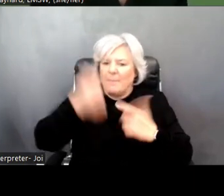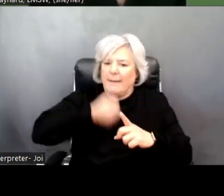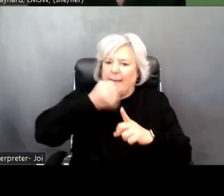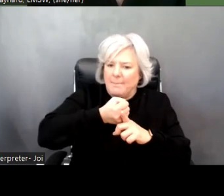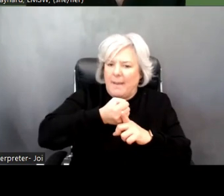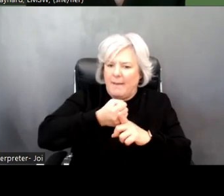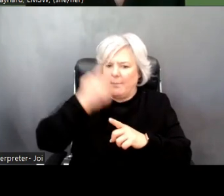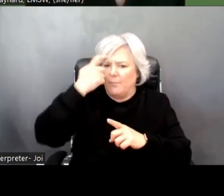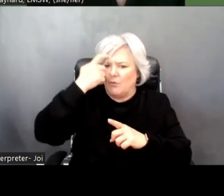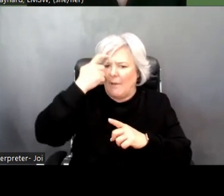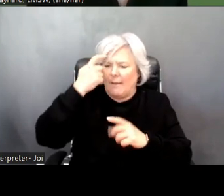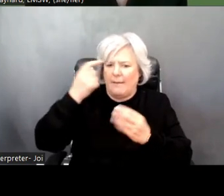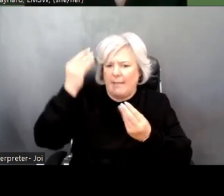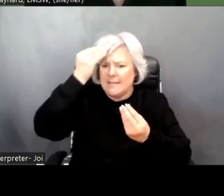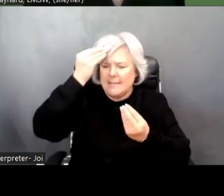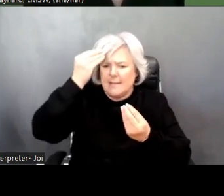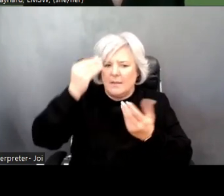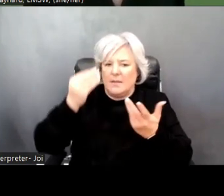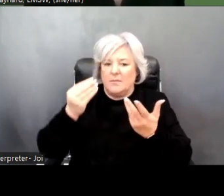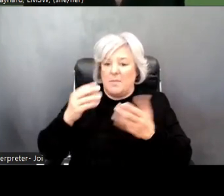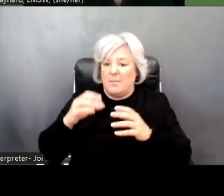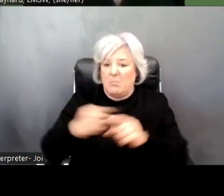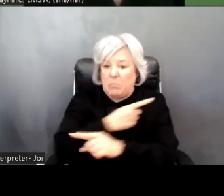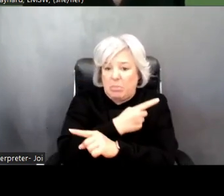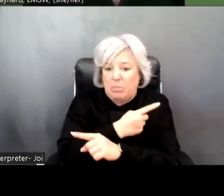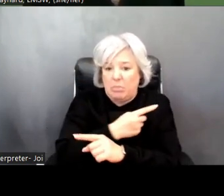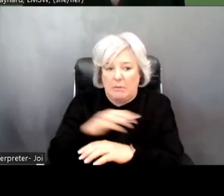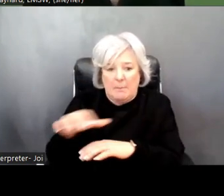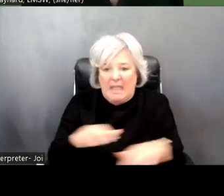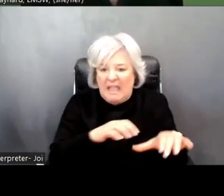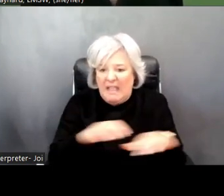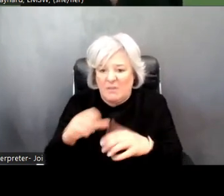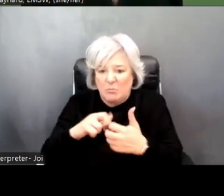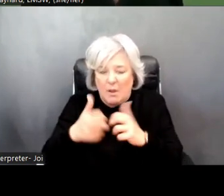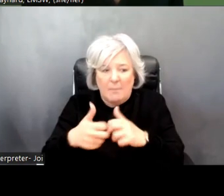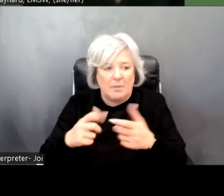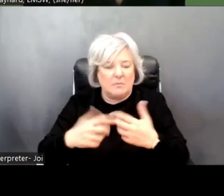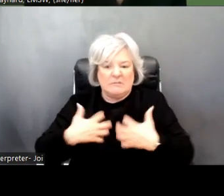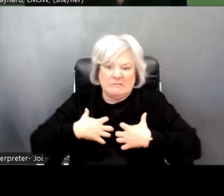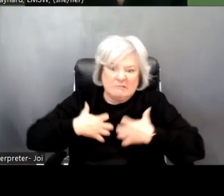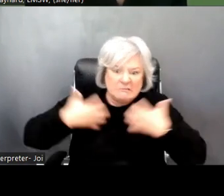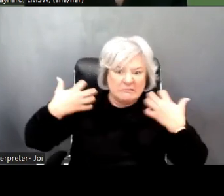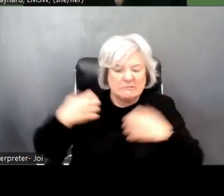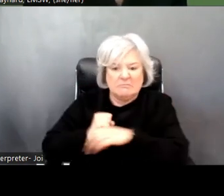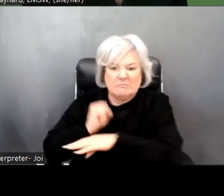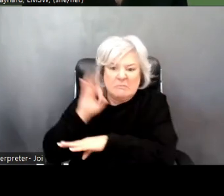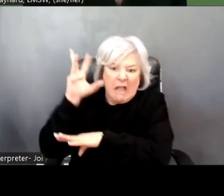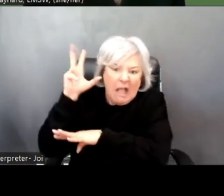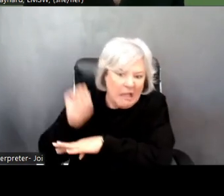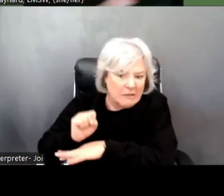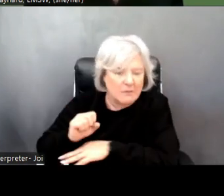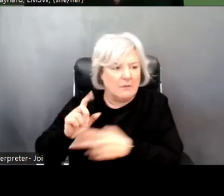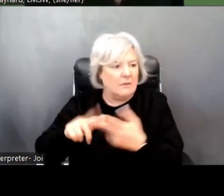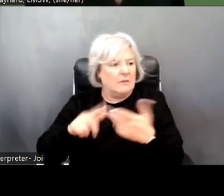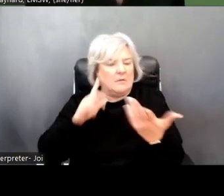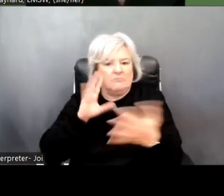activated? We see acting out behaviors. We see rage. We see dissociation. We